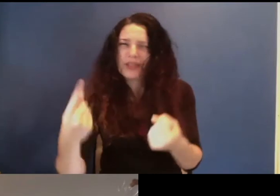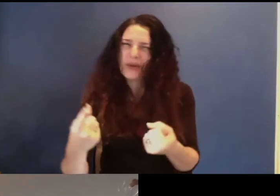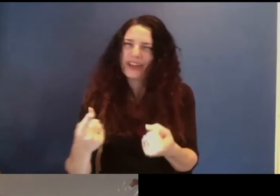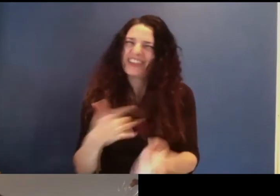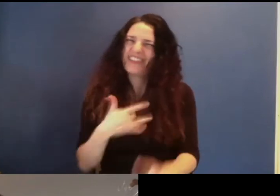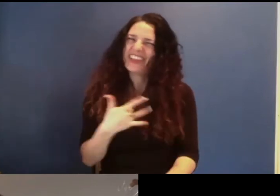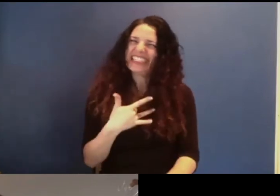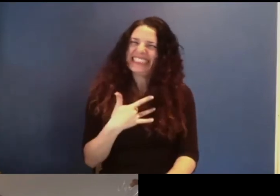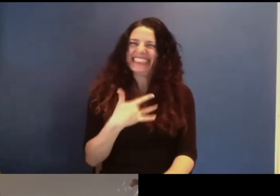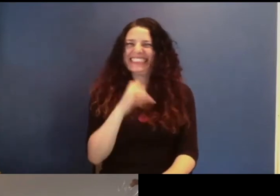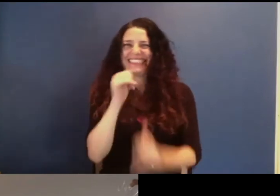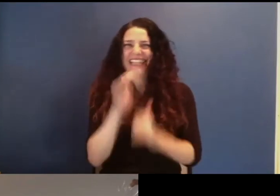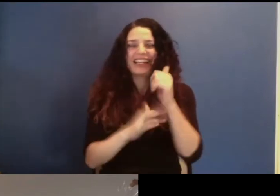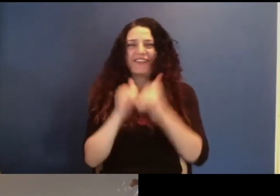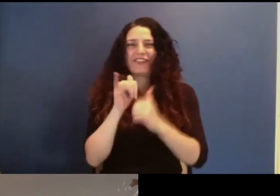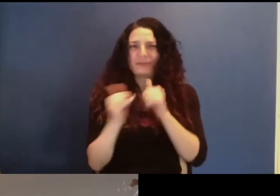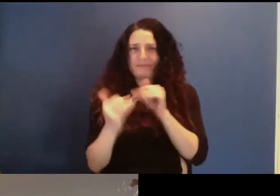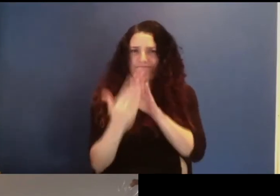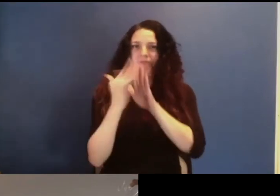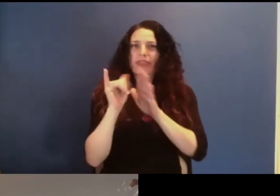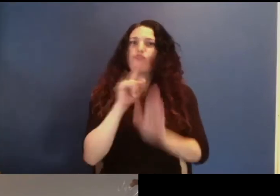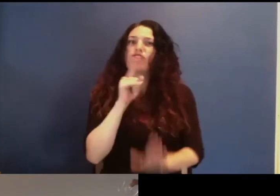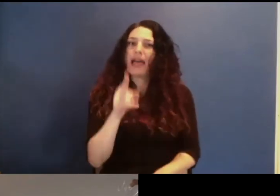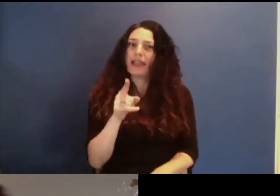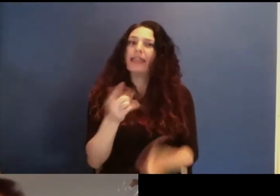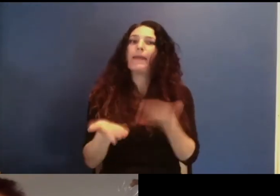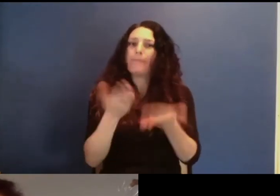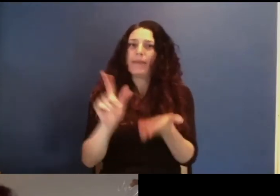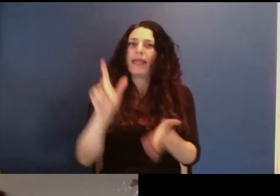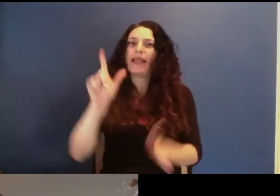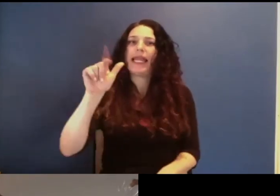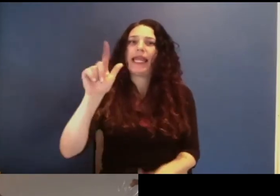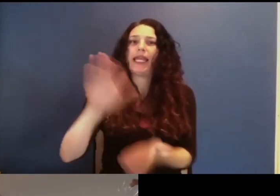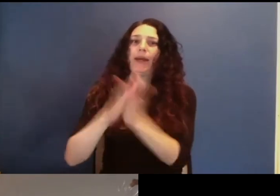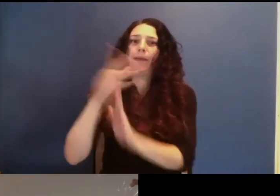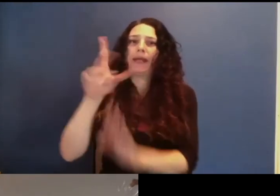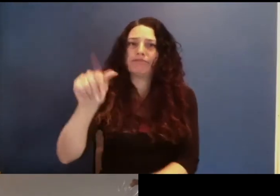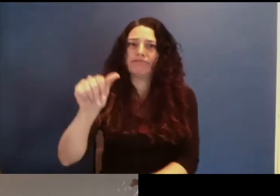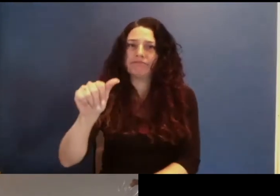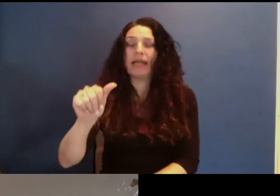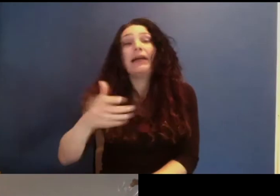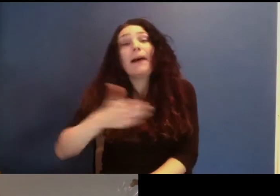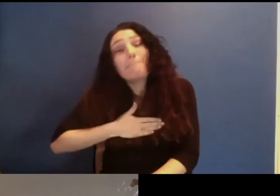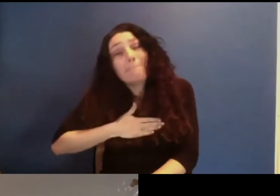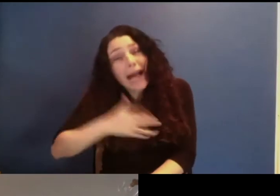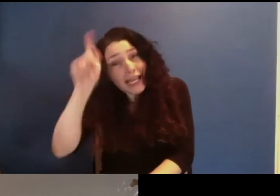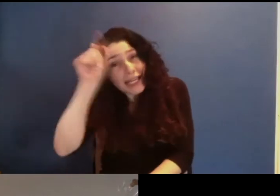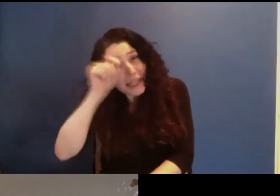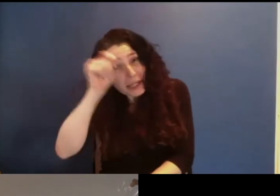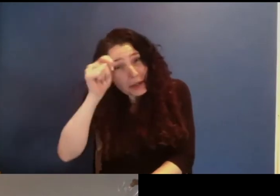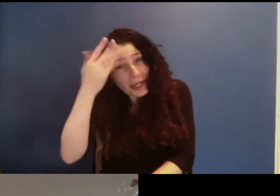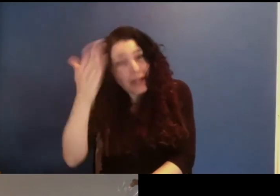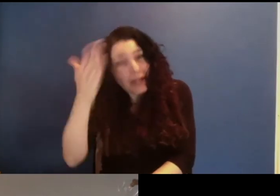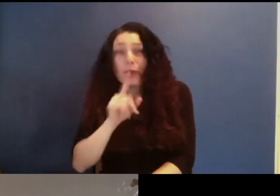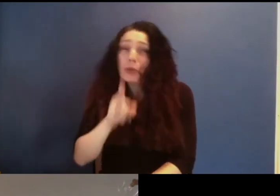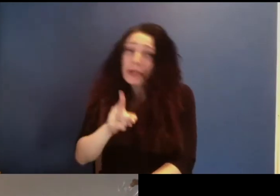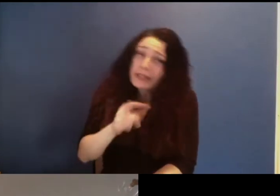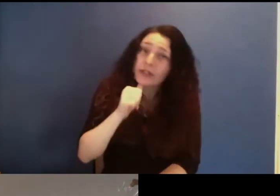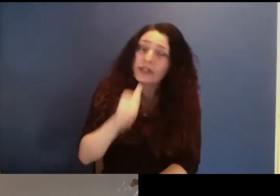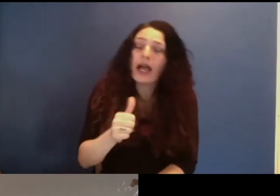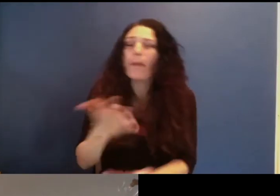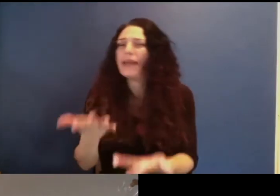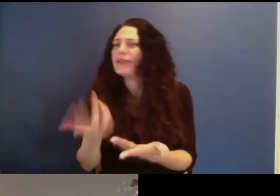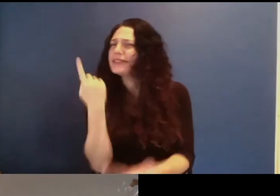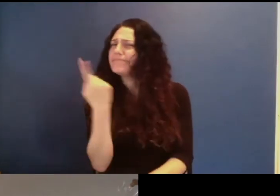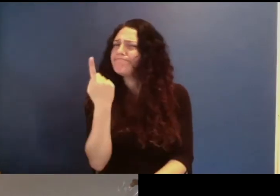be confronted with that reality. Again, that's just like a theory I have. I don't know if that's real or not, but there is something there, because there's